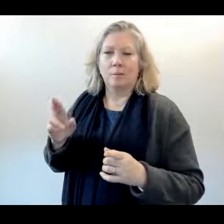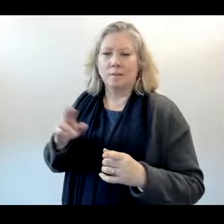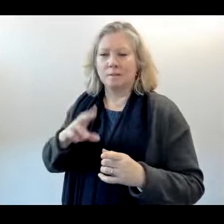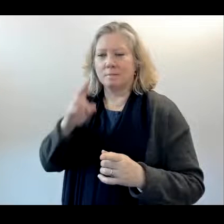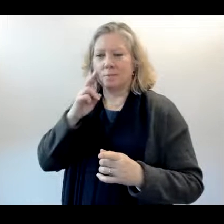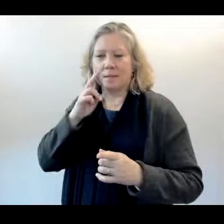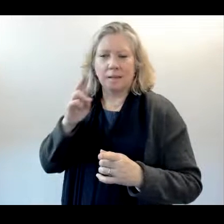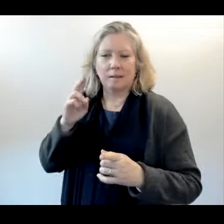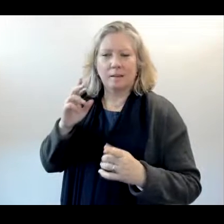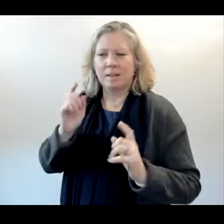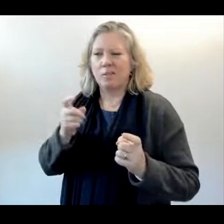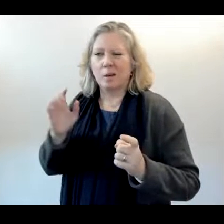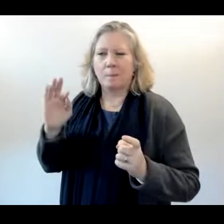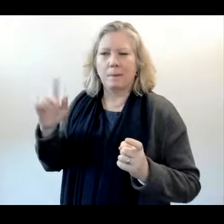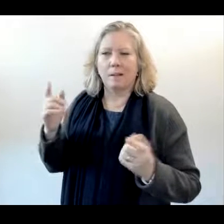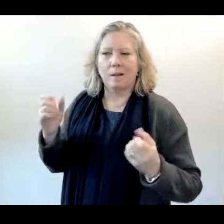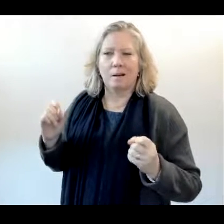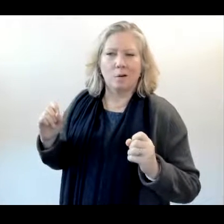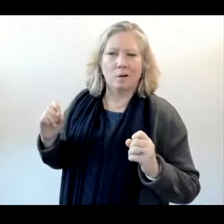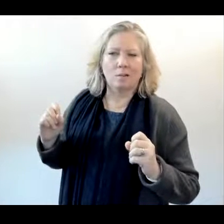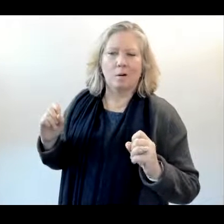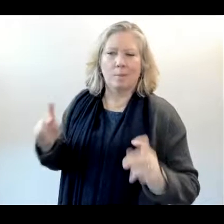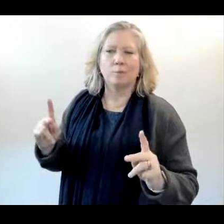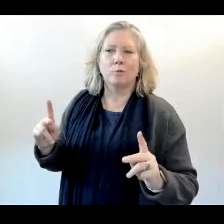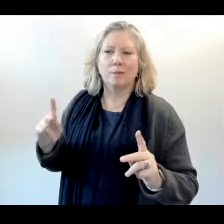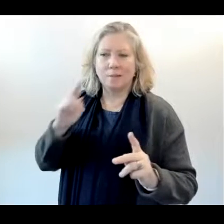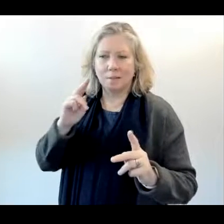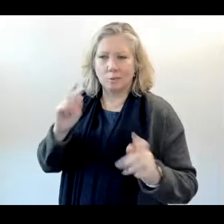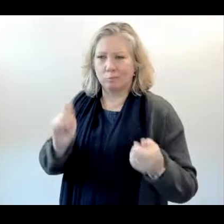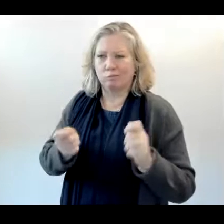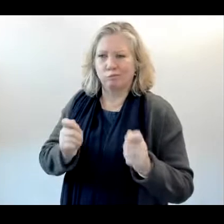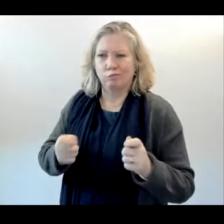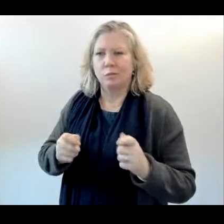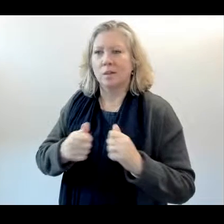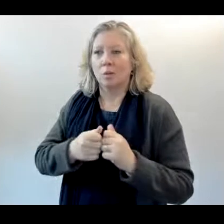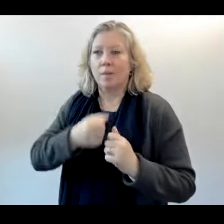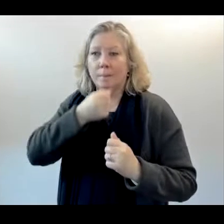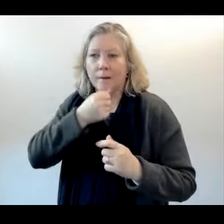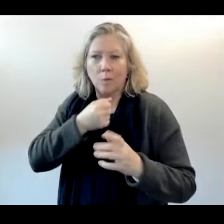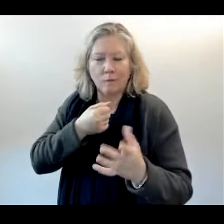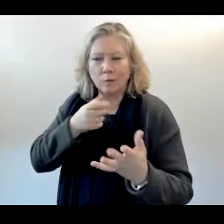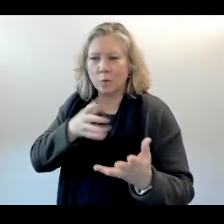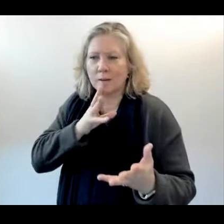work. It looked like okay, if he fiddling around with it. But if there's yeah, any questions,